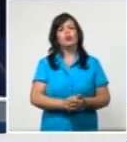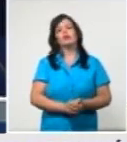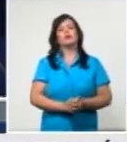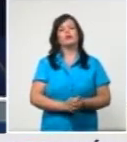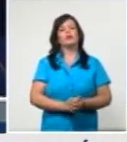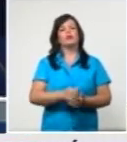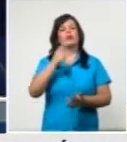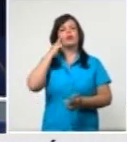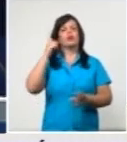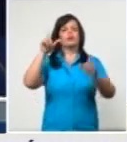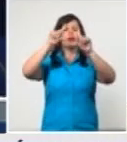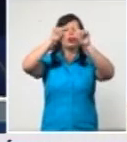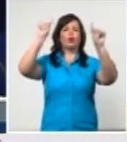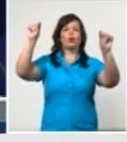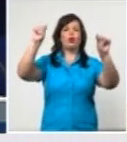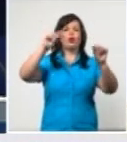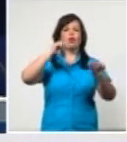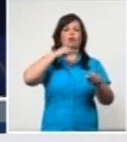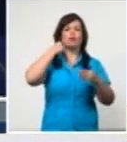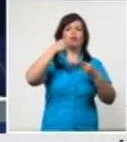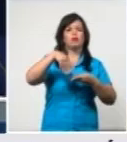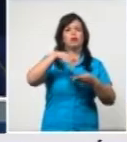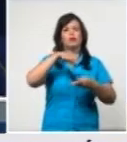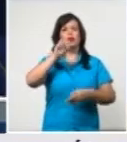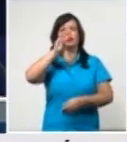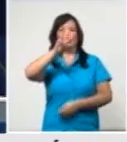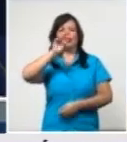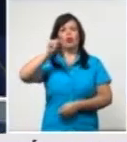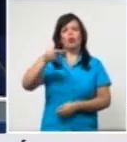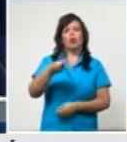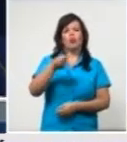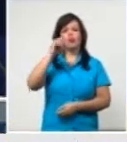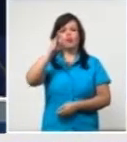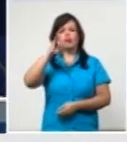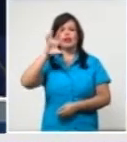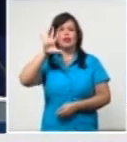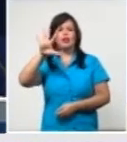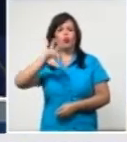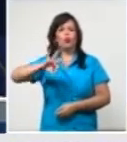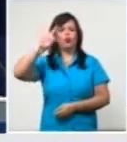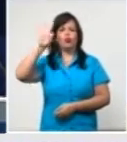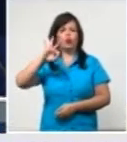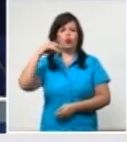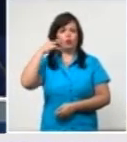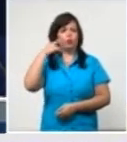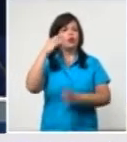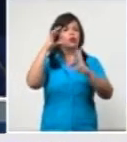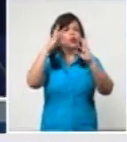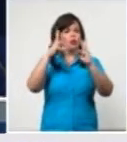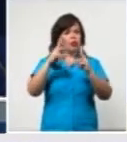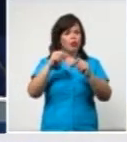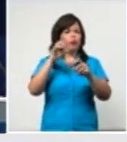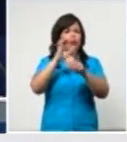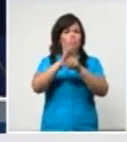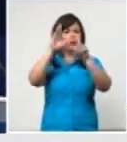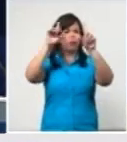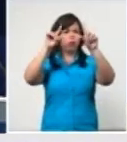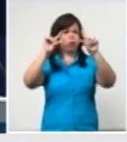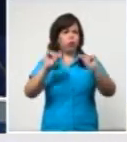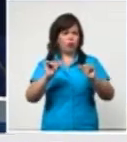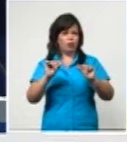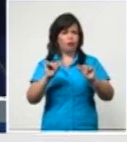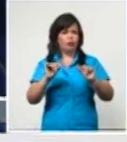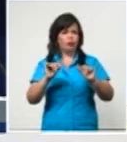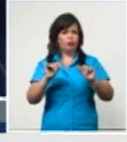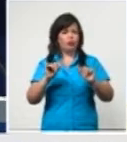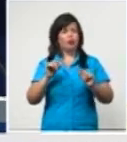3.65%. It is being lowered, and taking into consideration the number of confirmed cases and